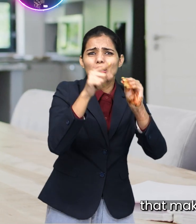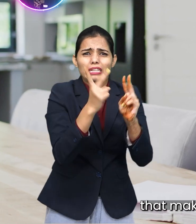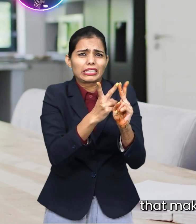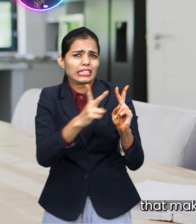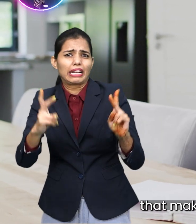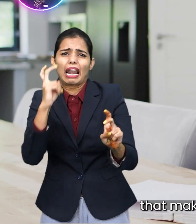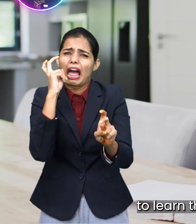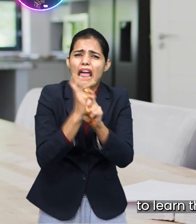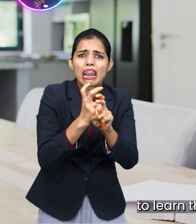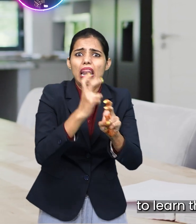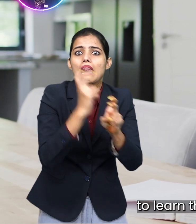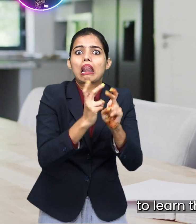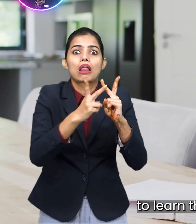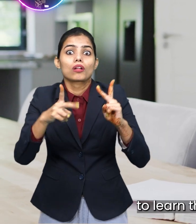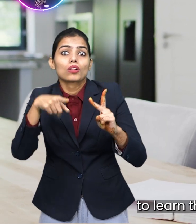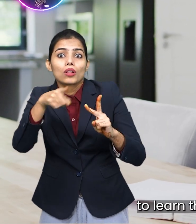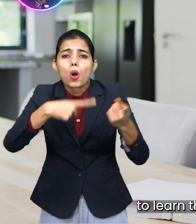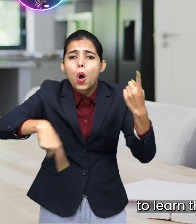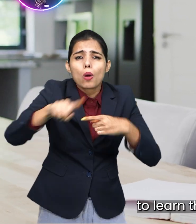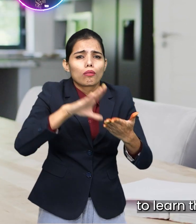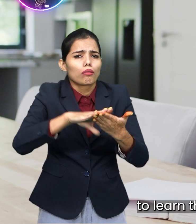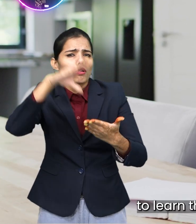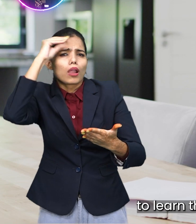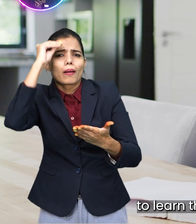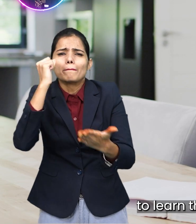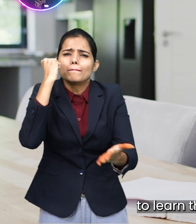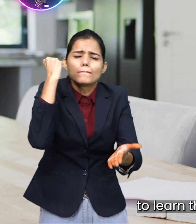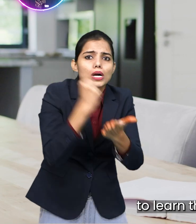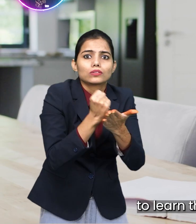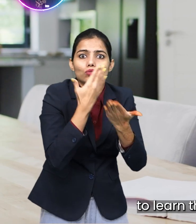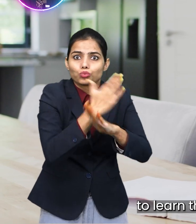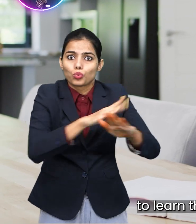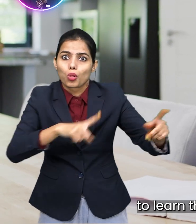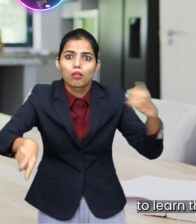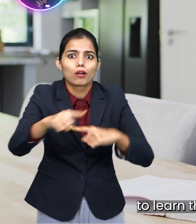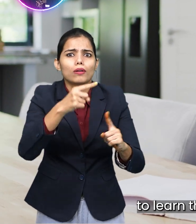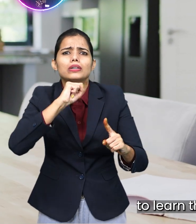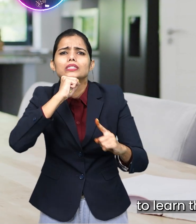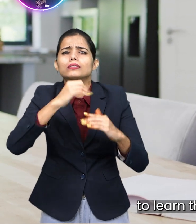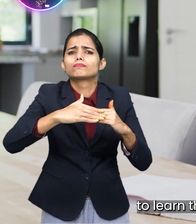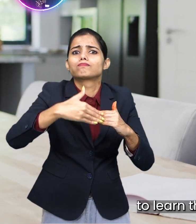difficult for them to learn than most children their age.